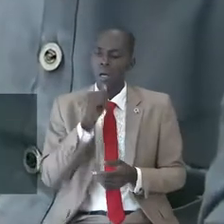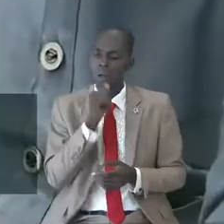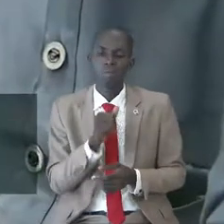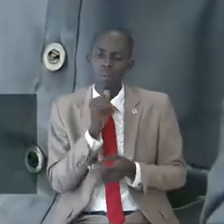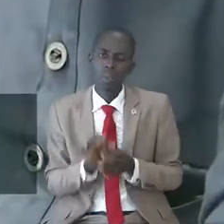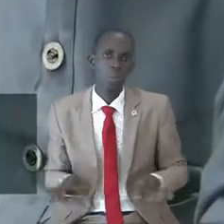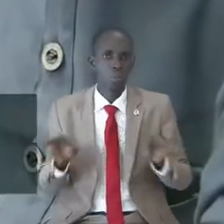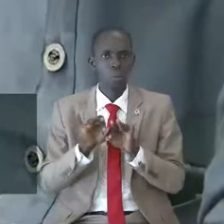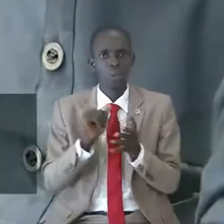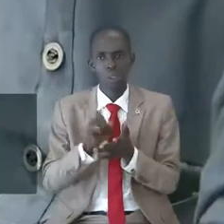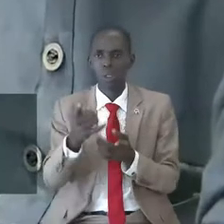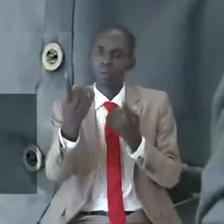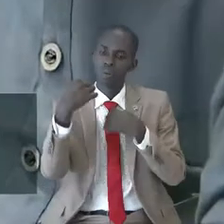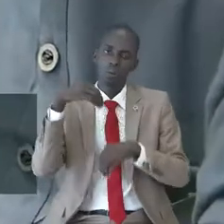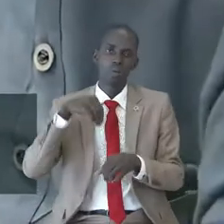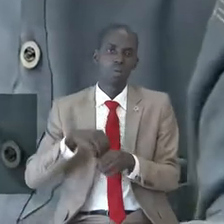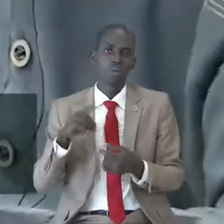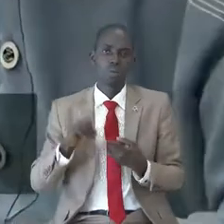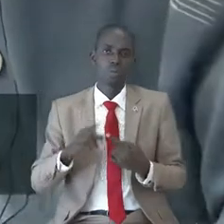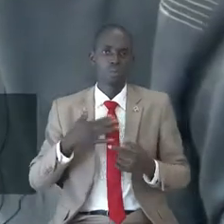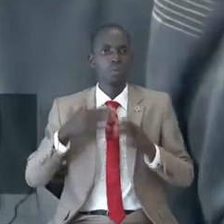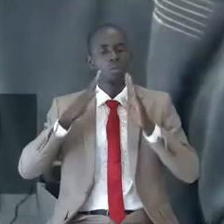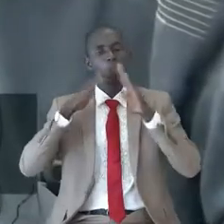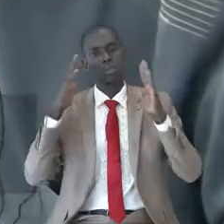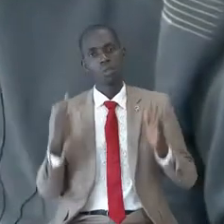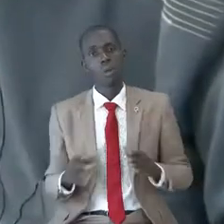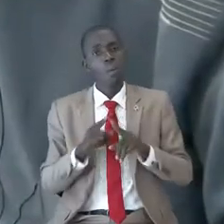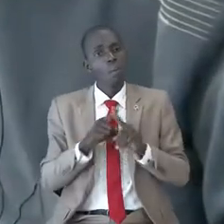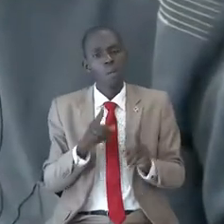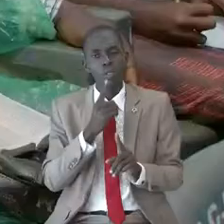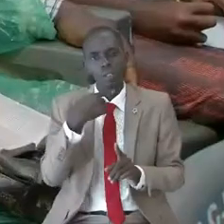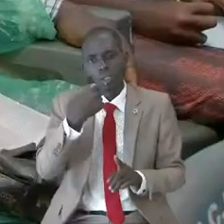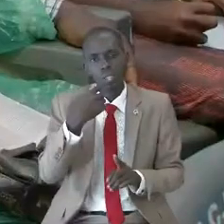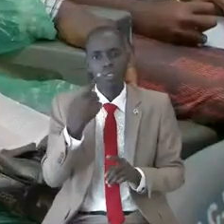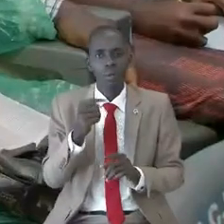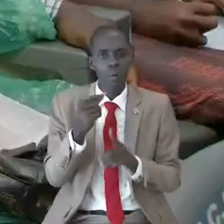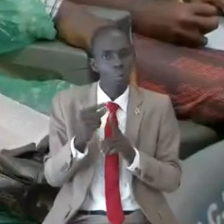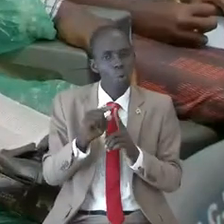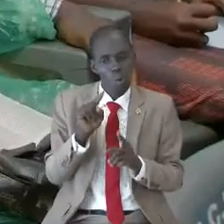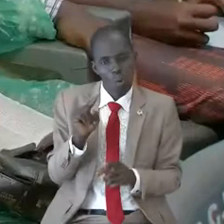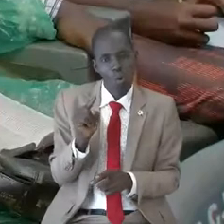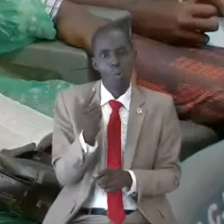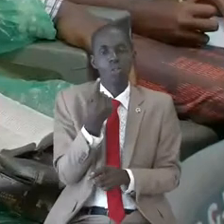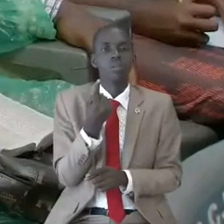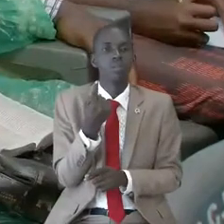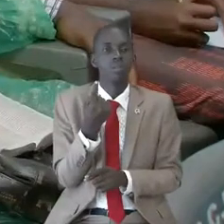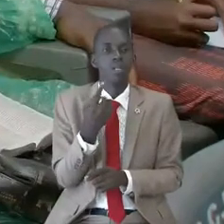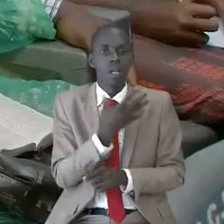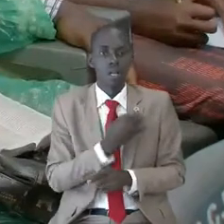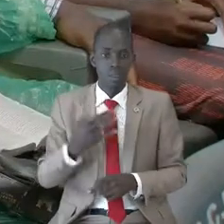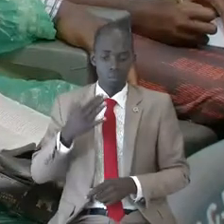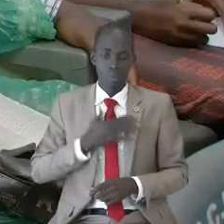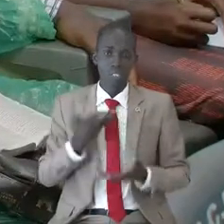thou shouldest come under my roof, but speak the word only, and